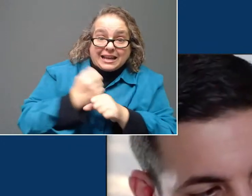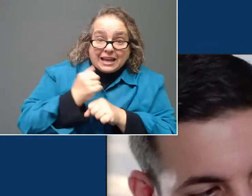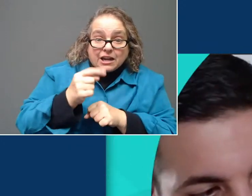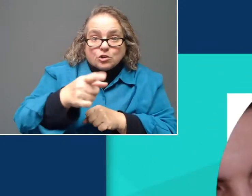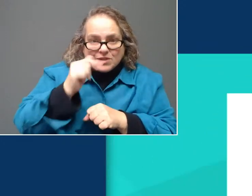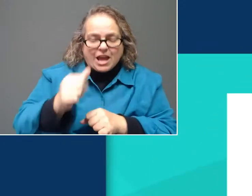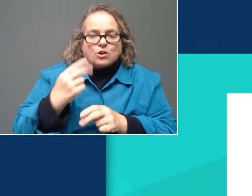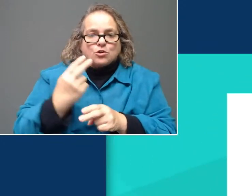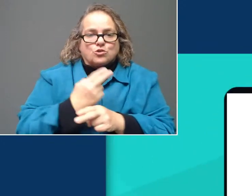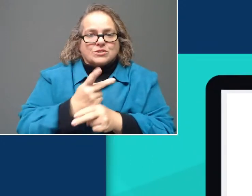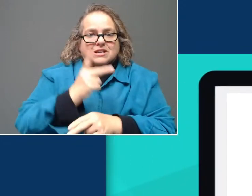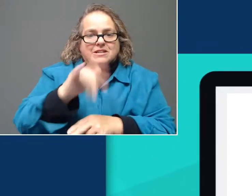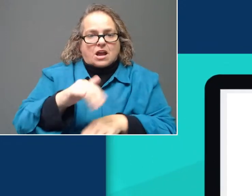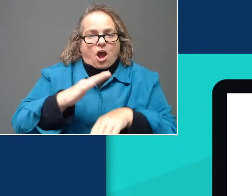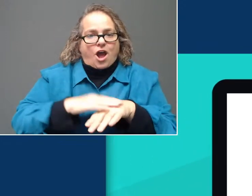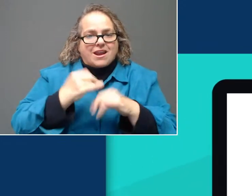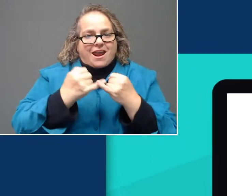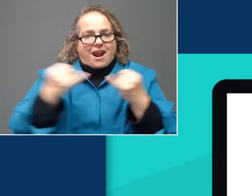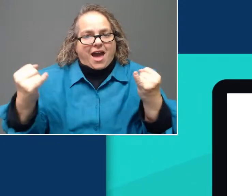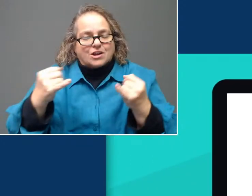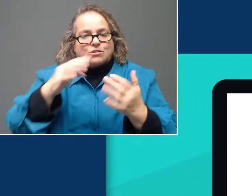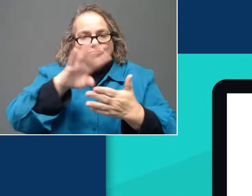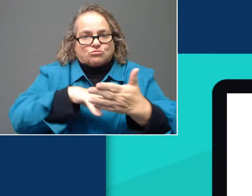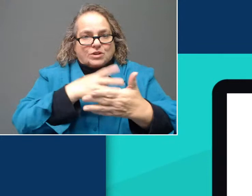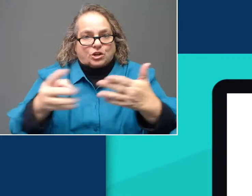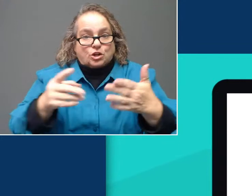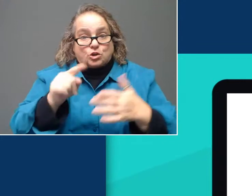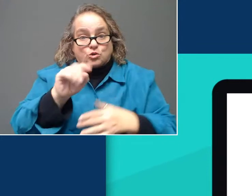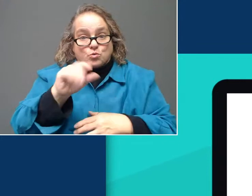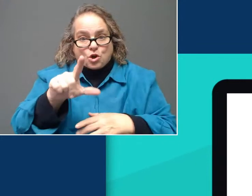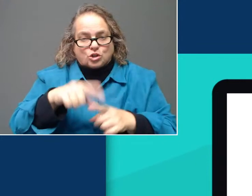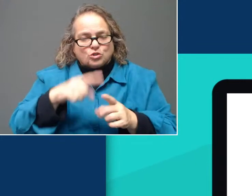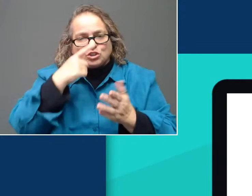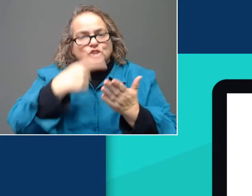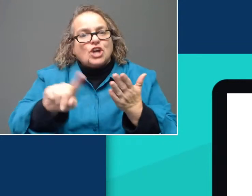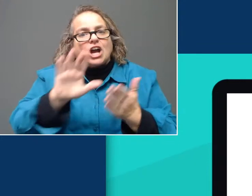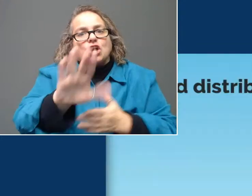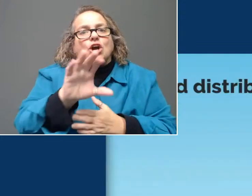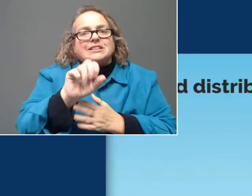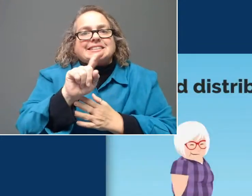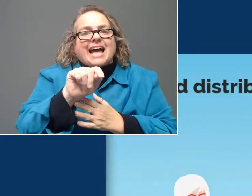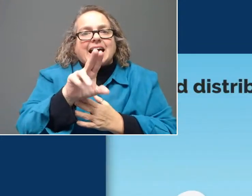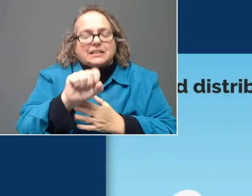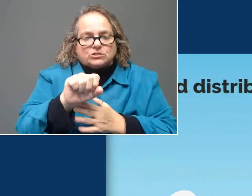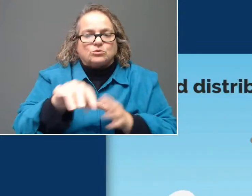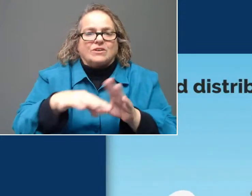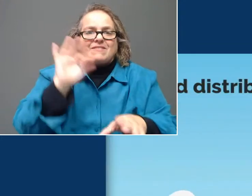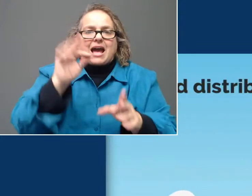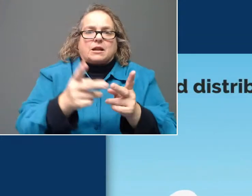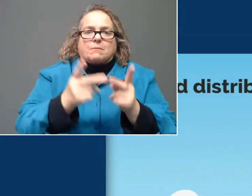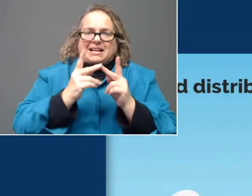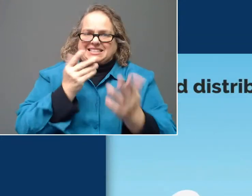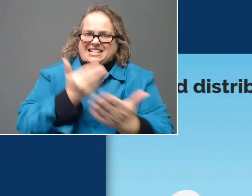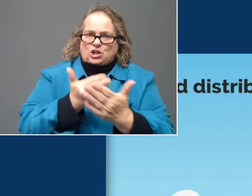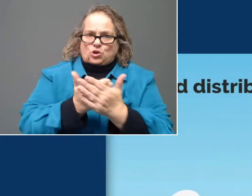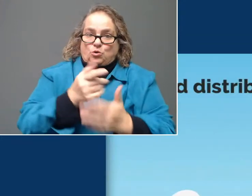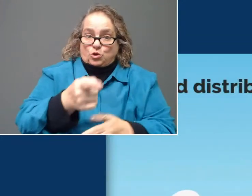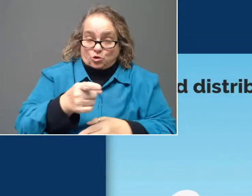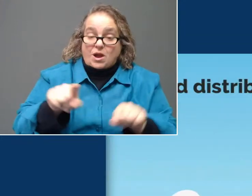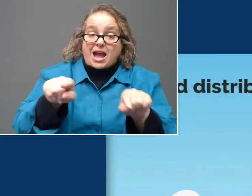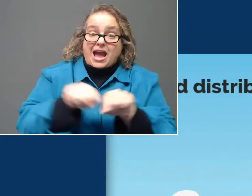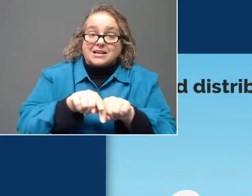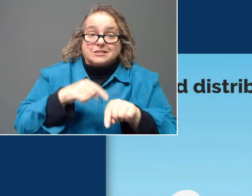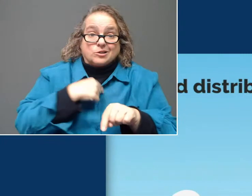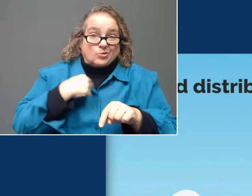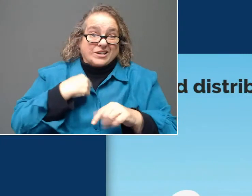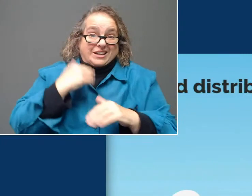Kentucky's online screening tool to check your status and find vaccination sites near you. As vaccine supply is limited, Kentucky